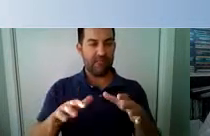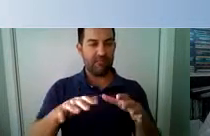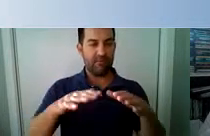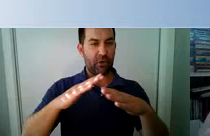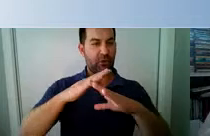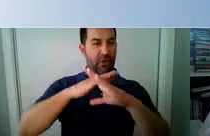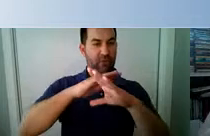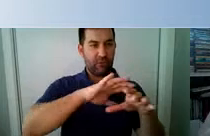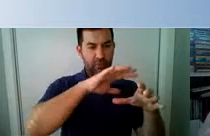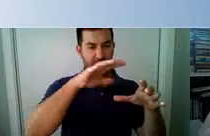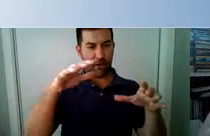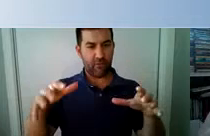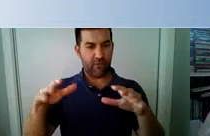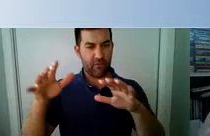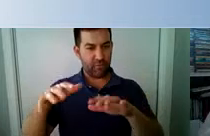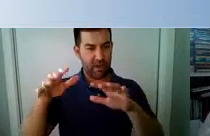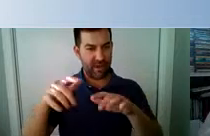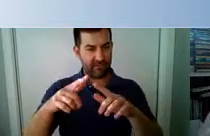and other elements.